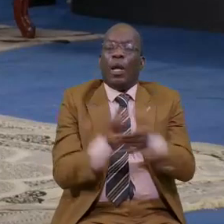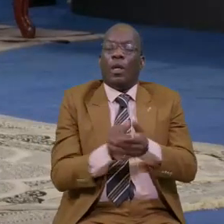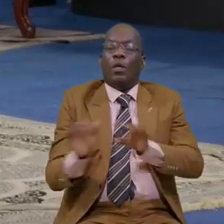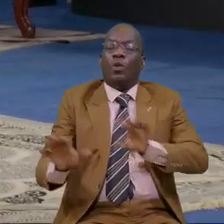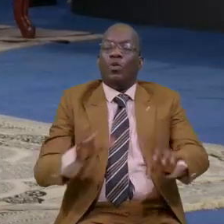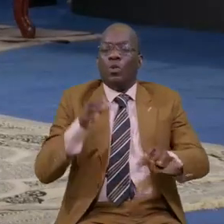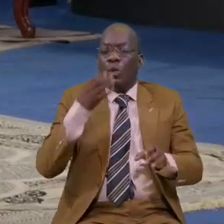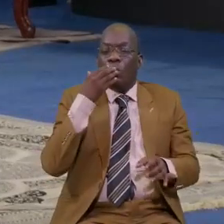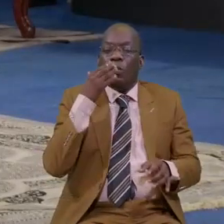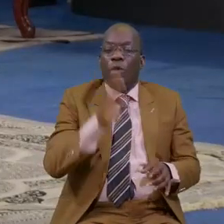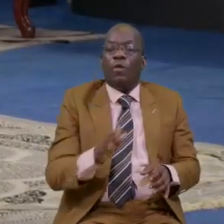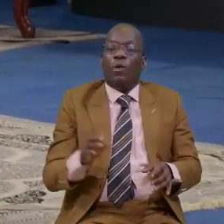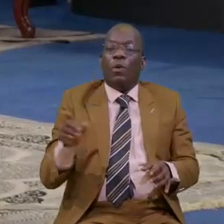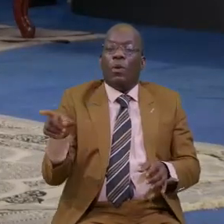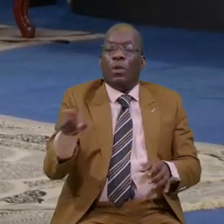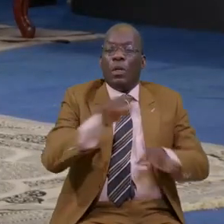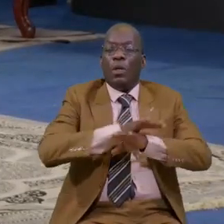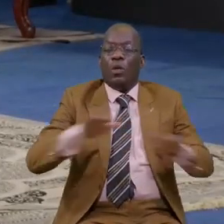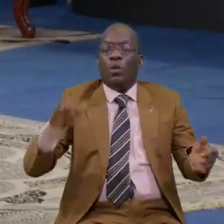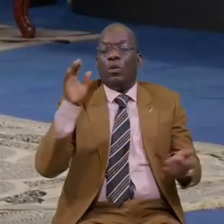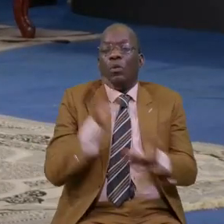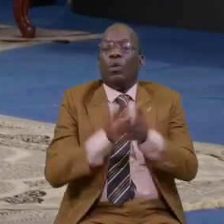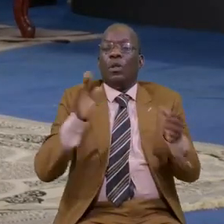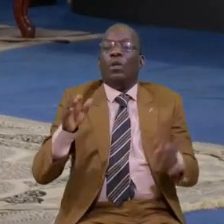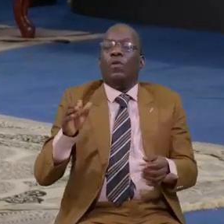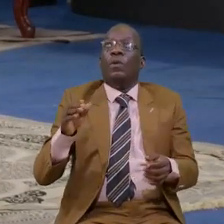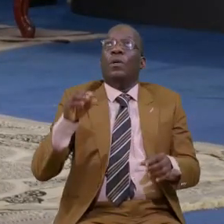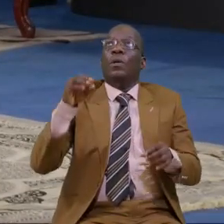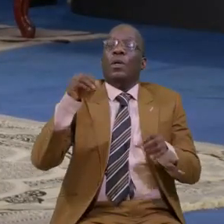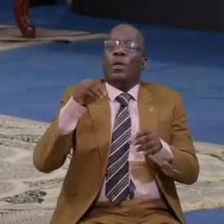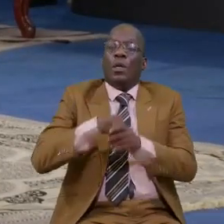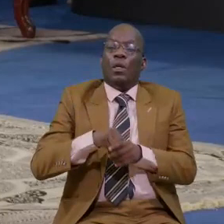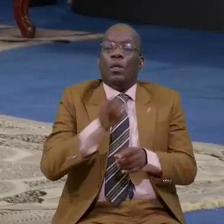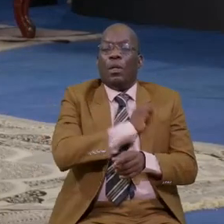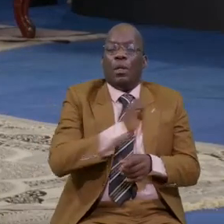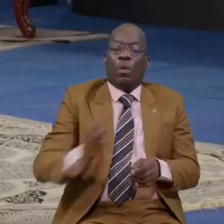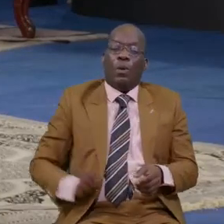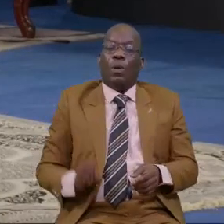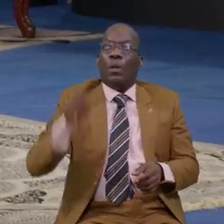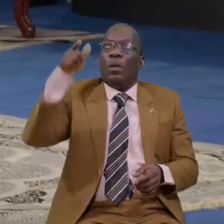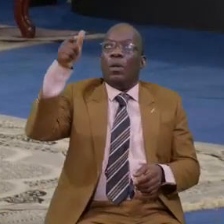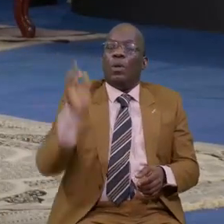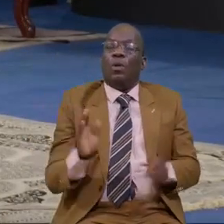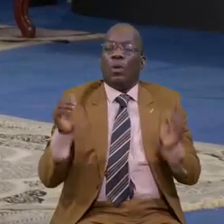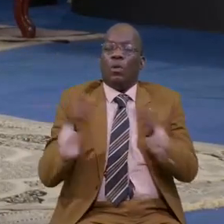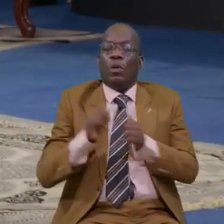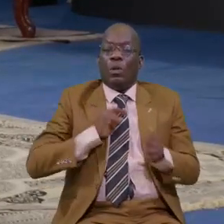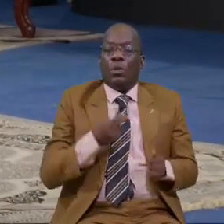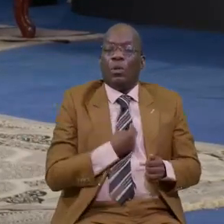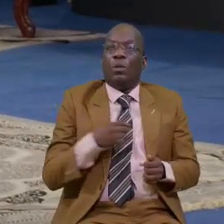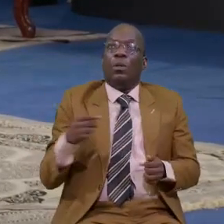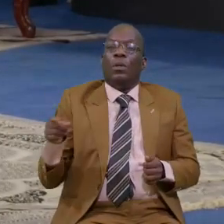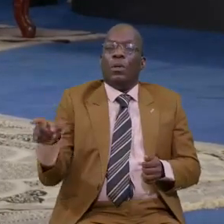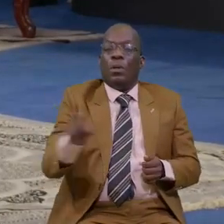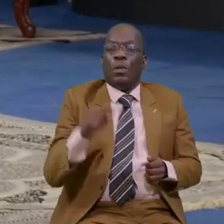they do not believe in Emmanuel, God with us. They think he's not